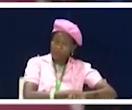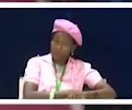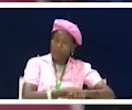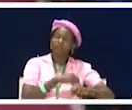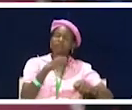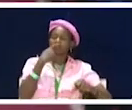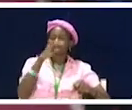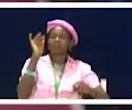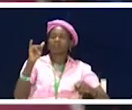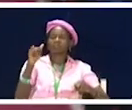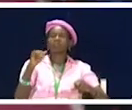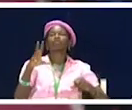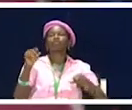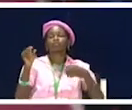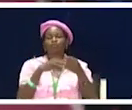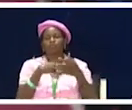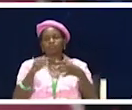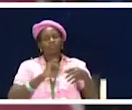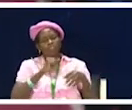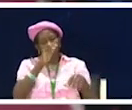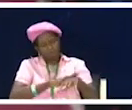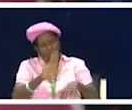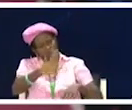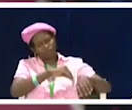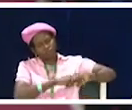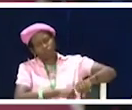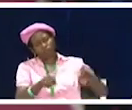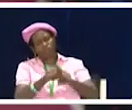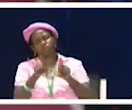said, "Yes." He said, "In that case, I'm on your side too.